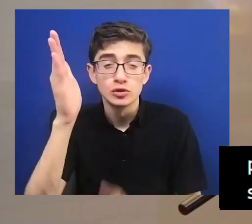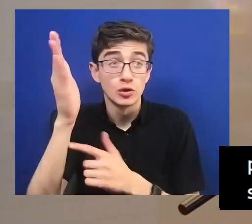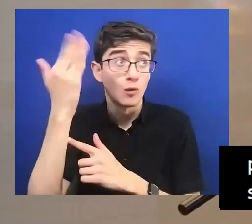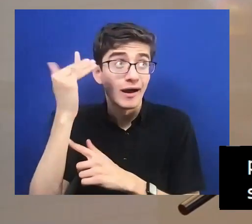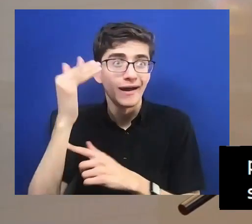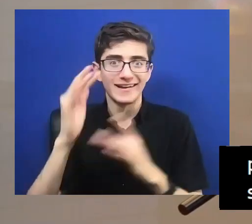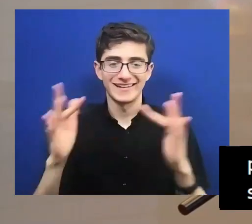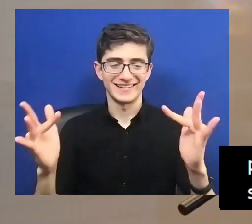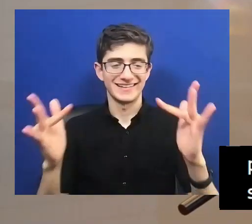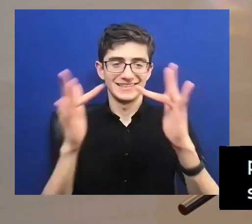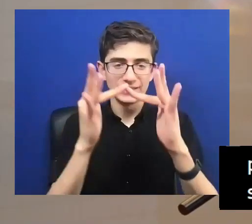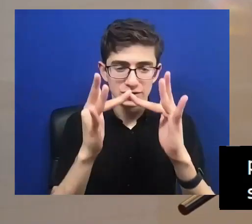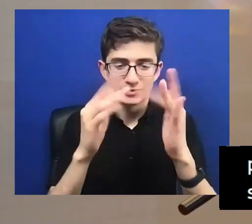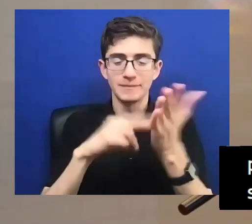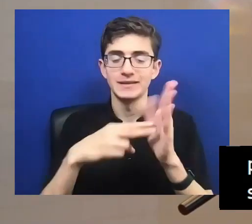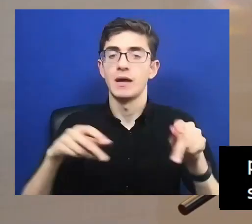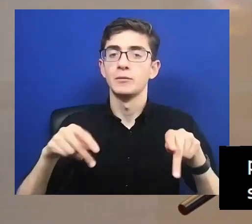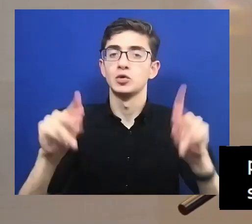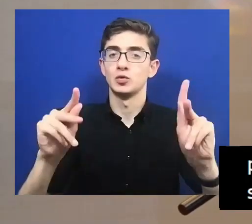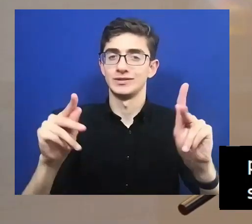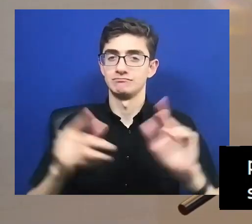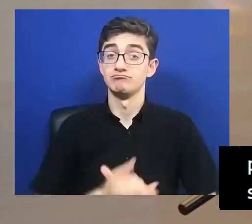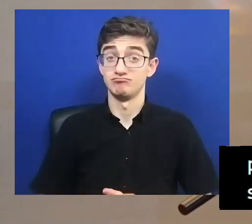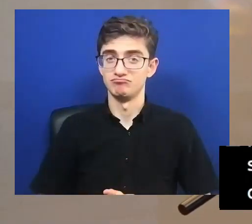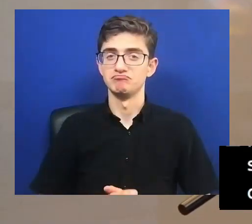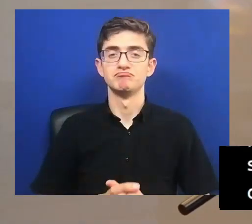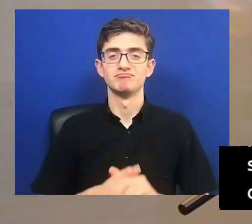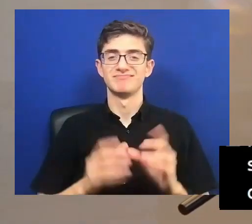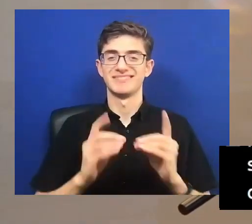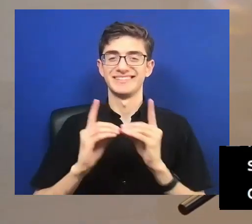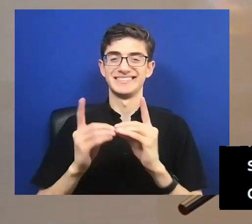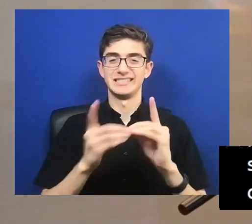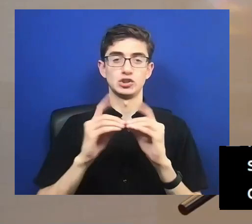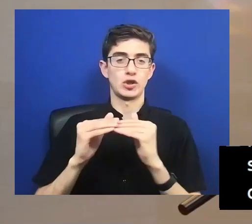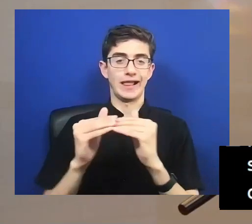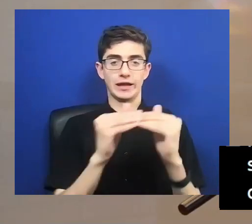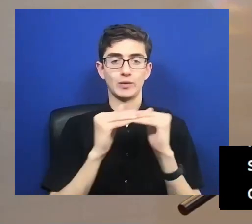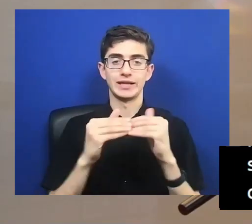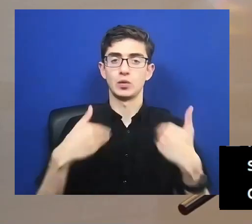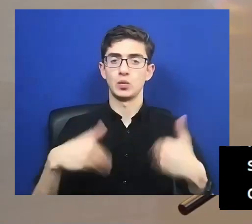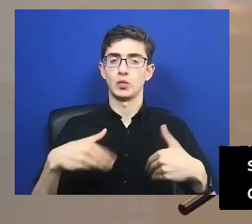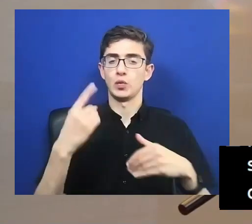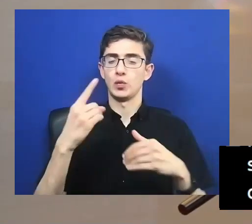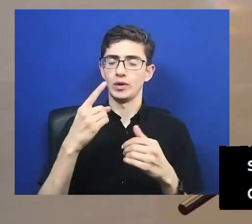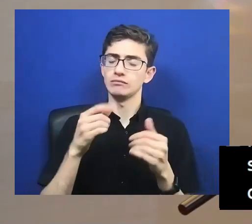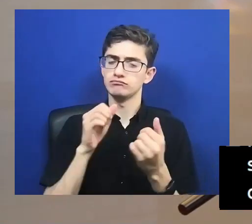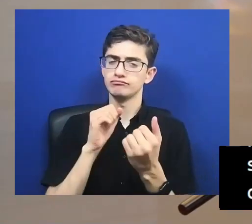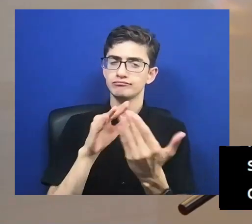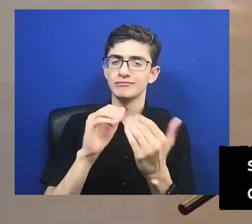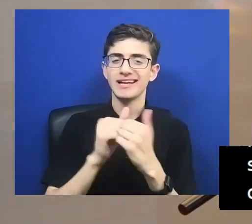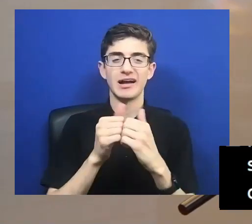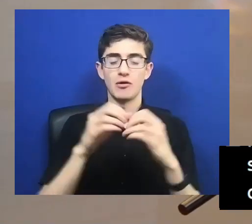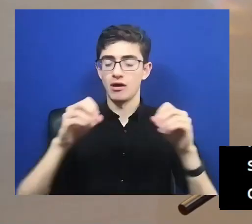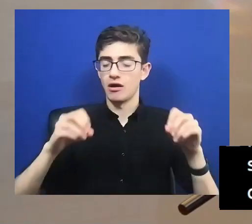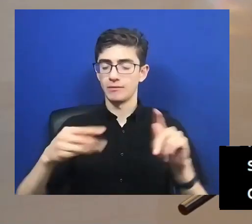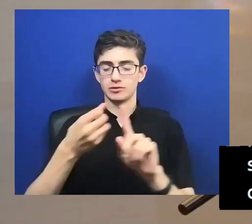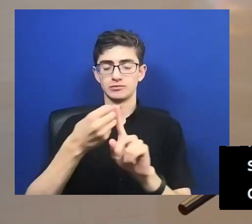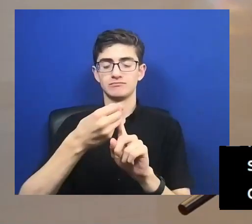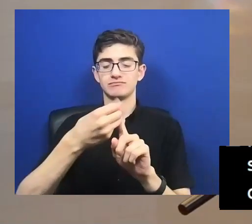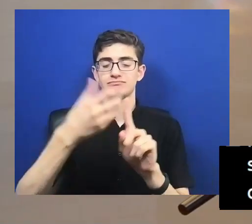opportunity. Digital equity is just one way that we continue to expand opportunity under the governor's